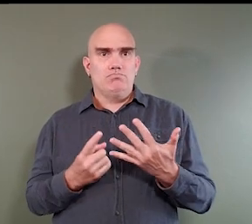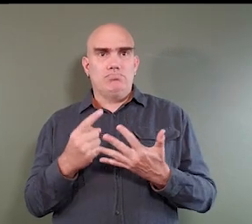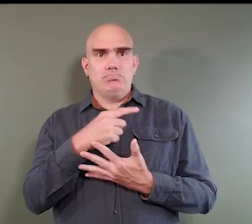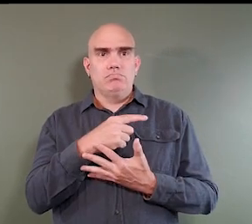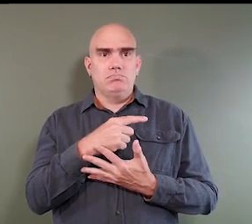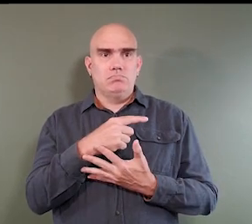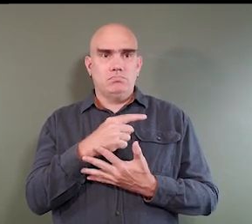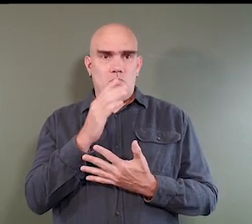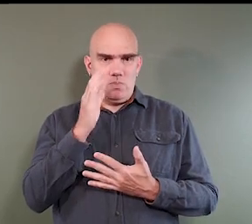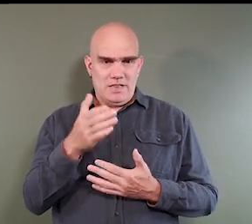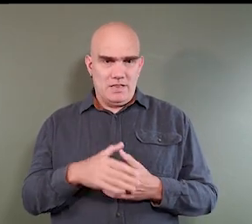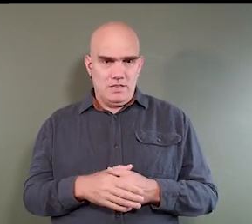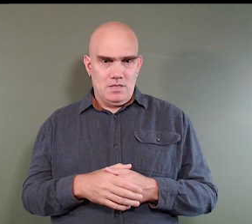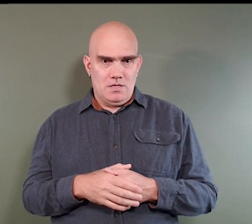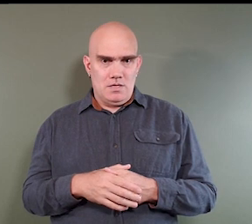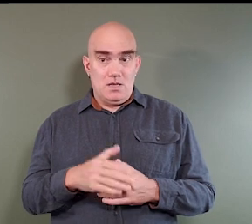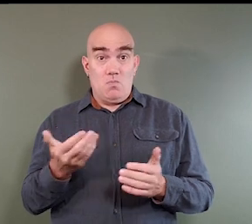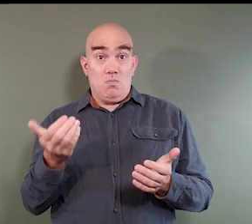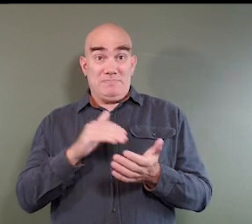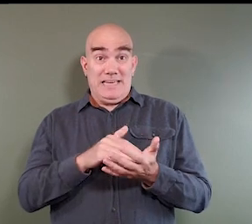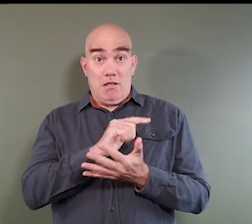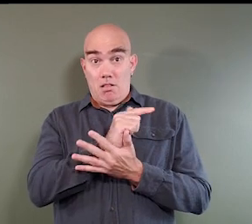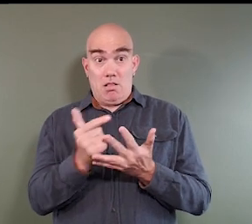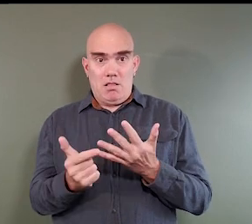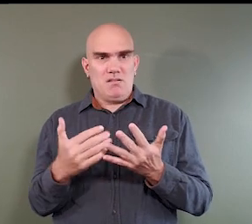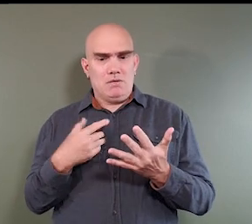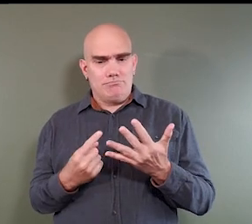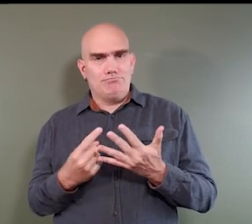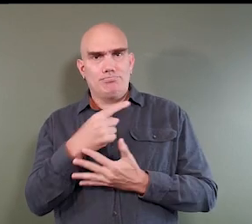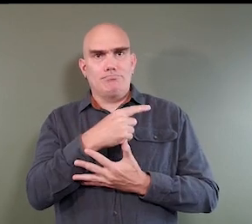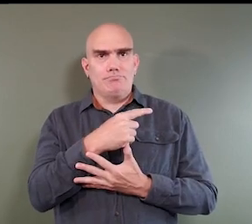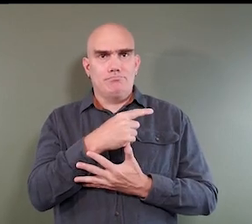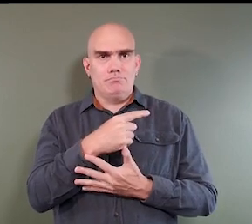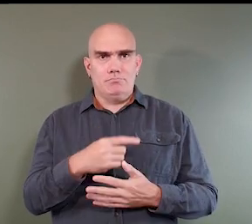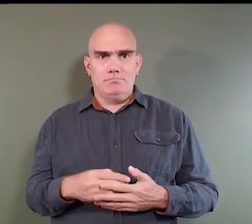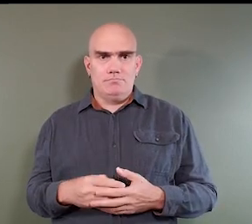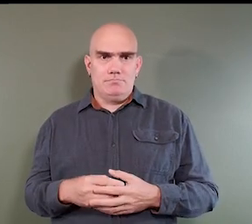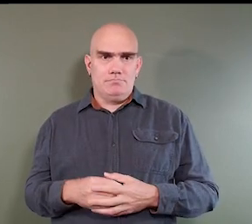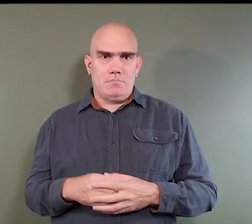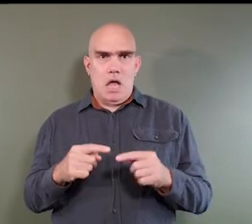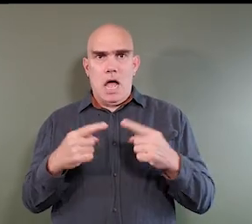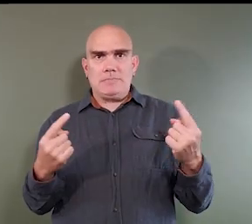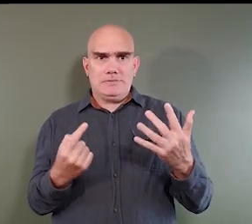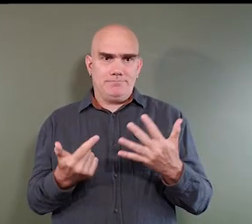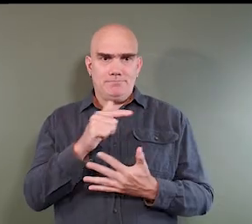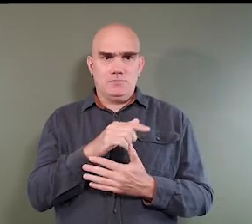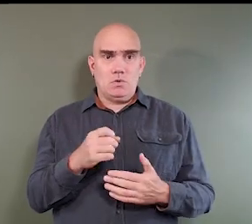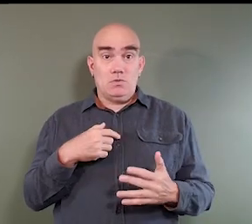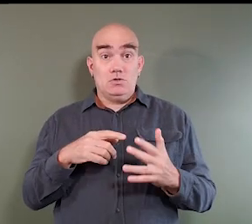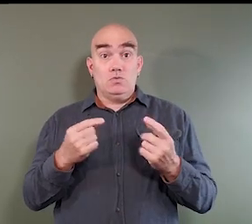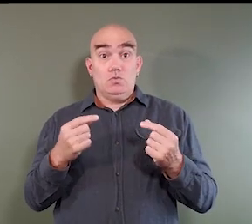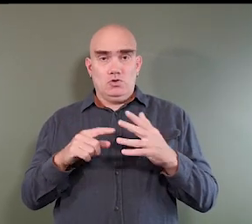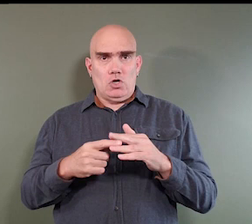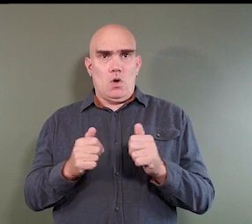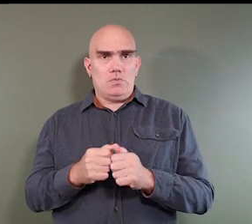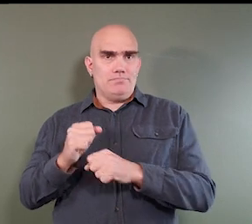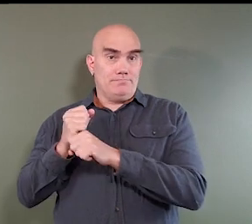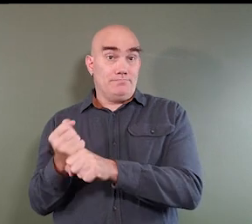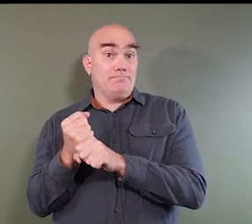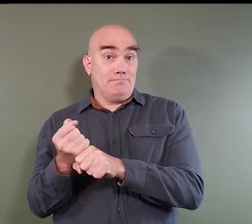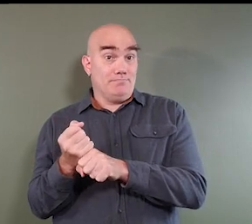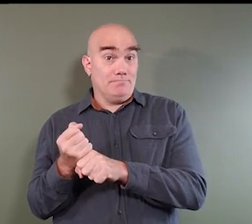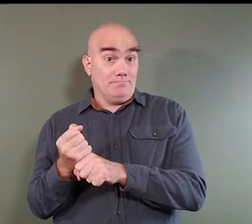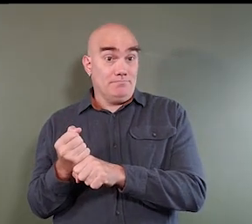up to the exercises that we did instead of repeating them the same way that we started. So what we're gonna do is start out with those baseball